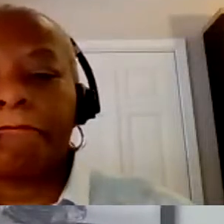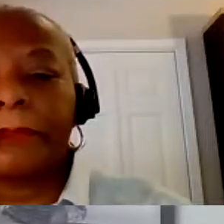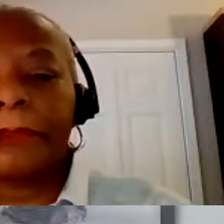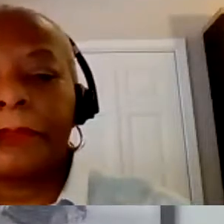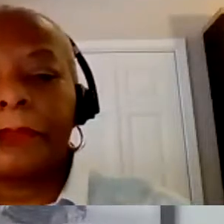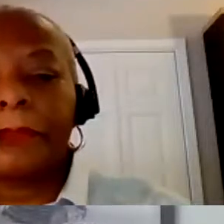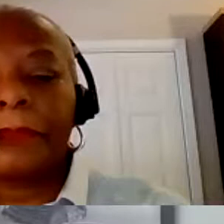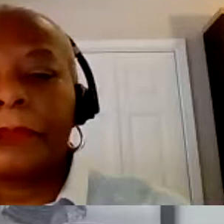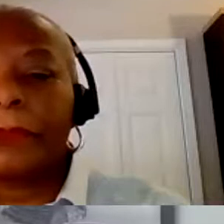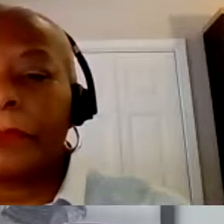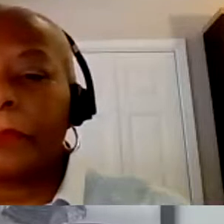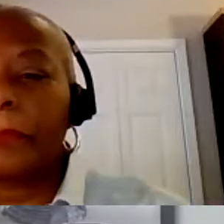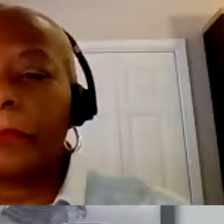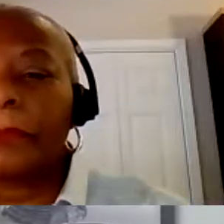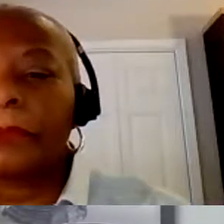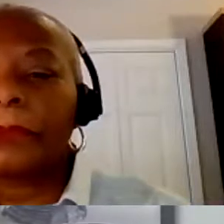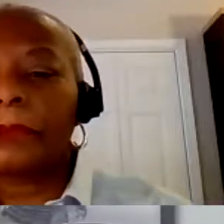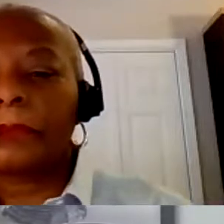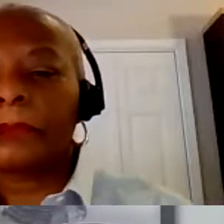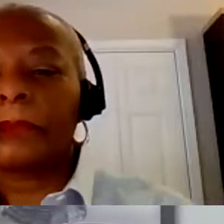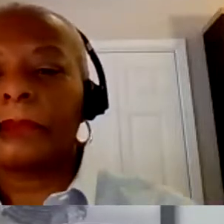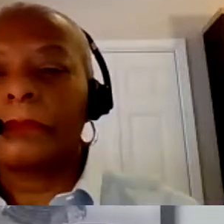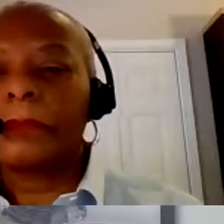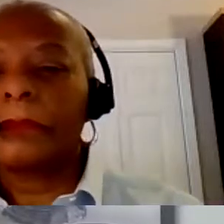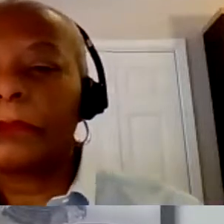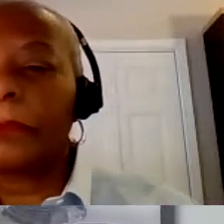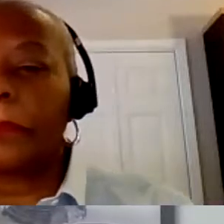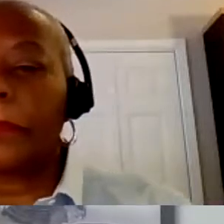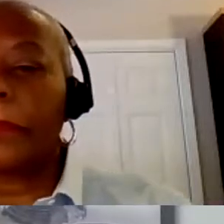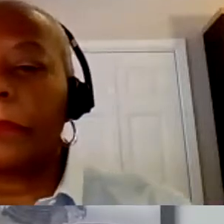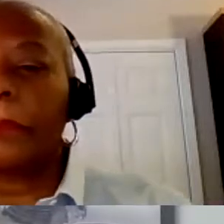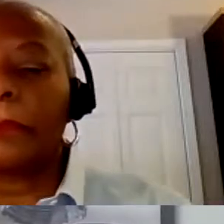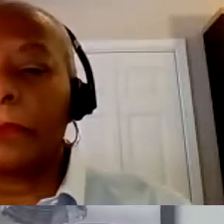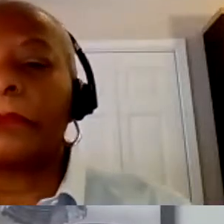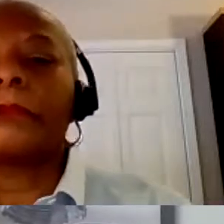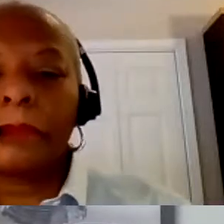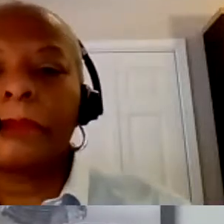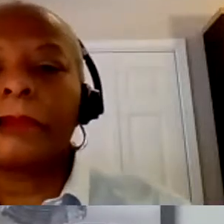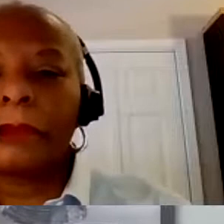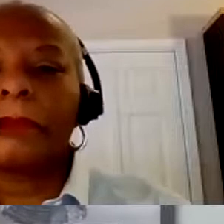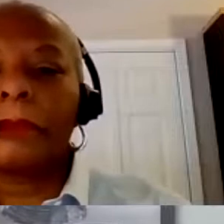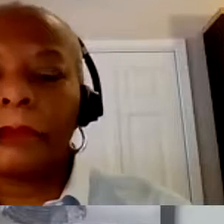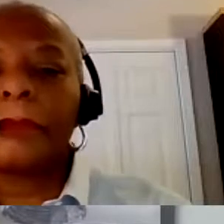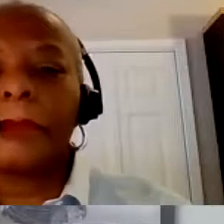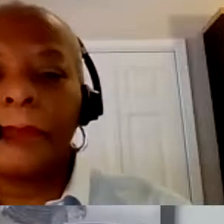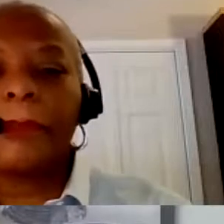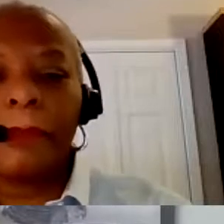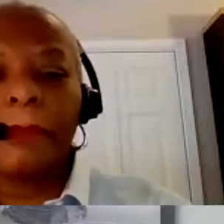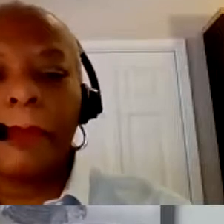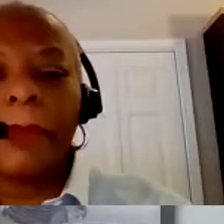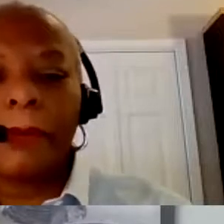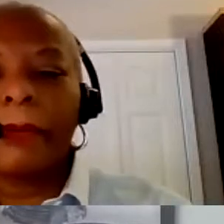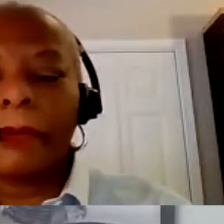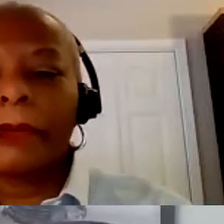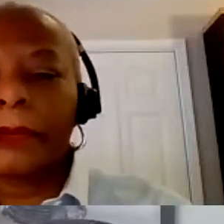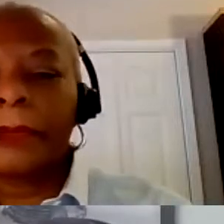I've answered a question. I was kind of typing and answering a question in Q&A. Someone asked for our emails, me and Dr. Manyibe. So I put that in.